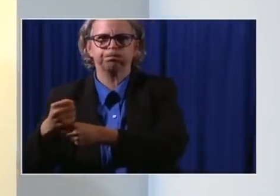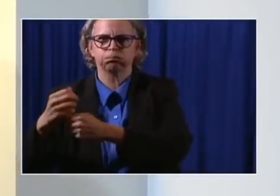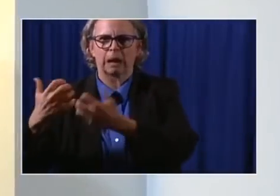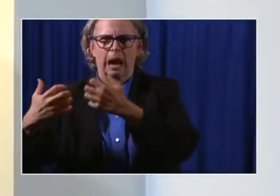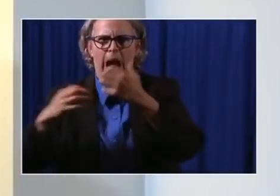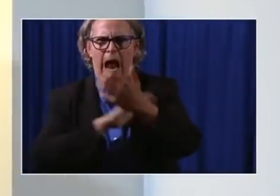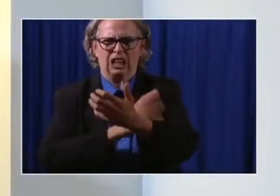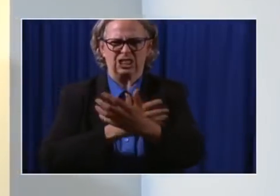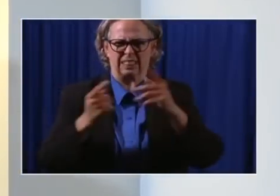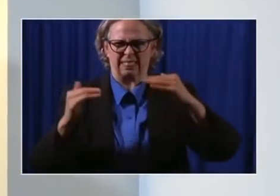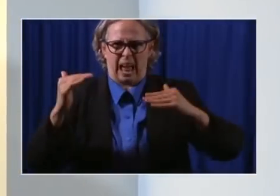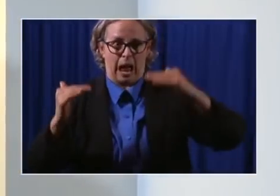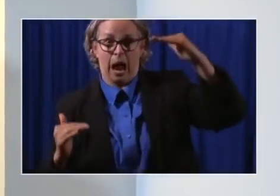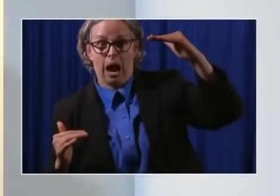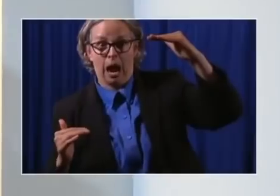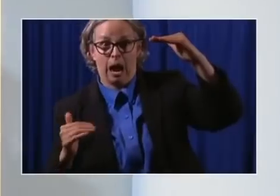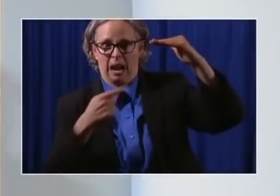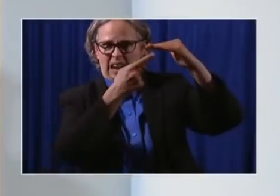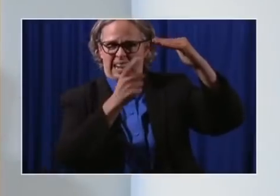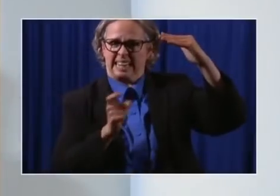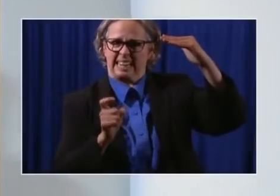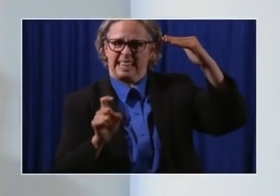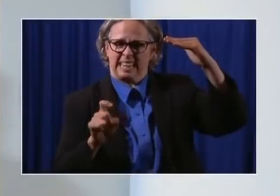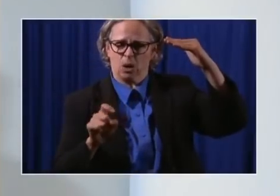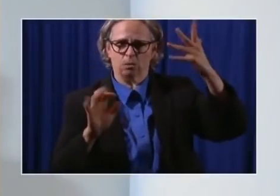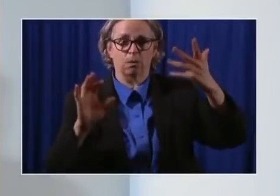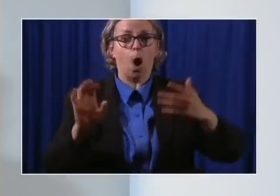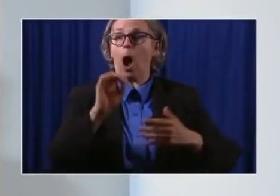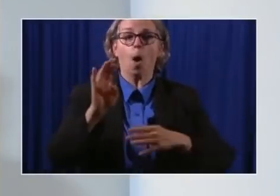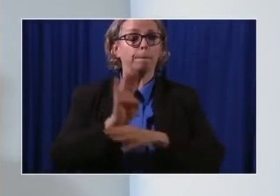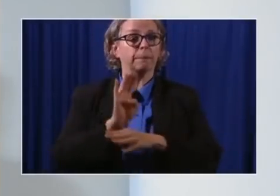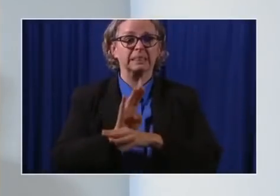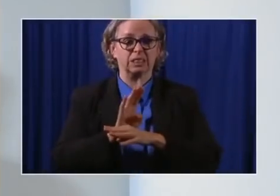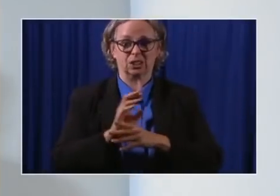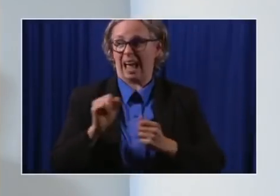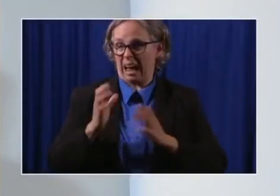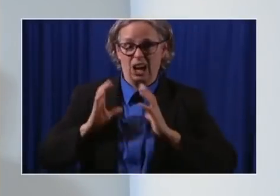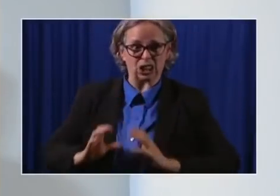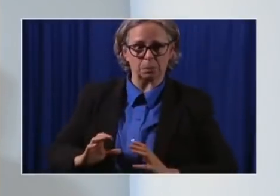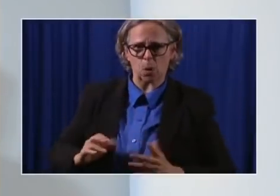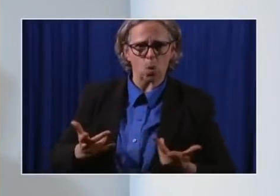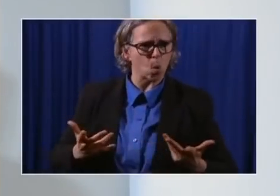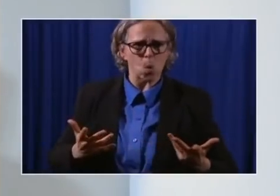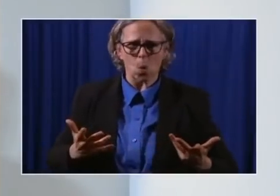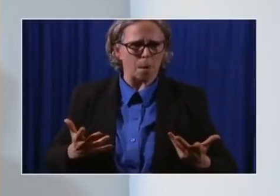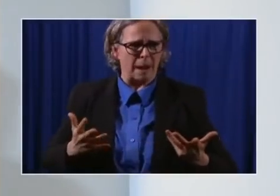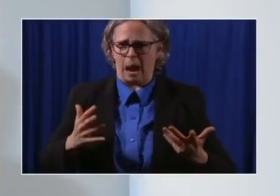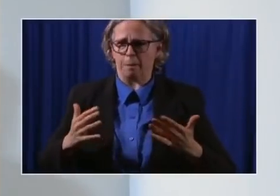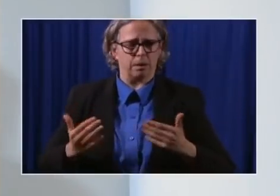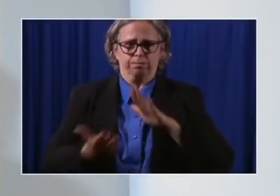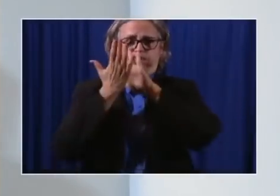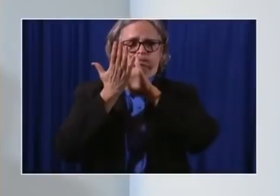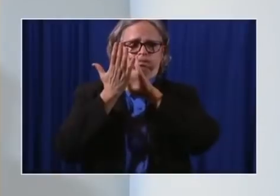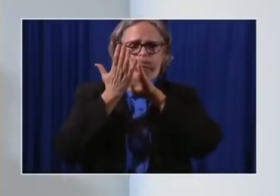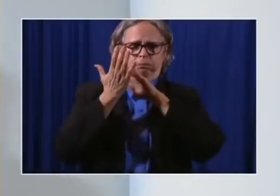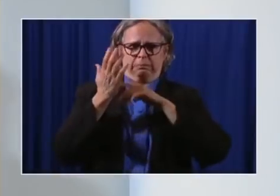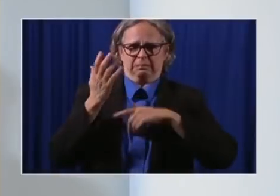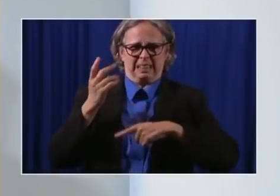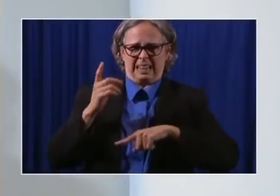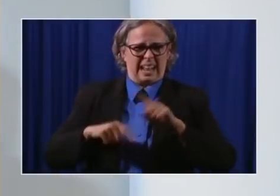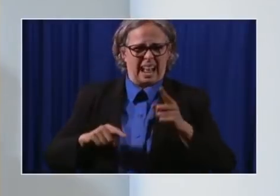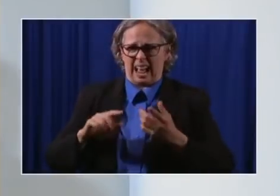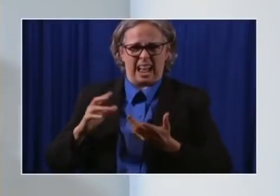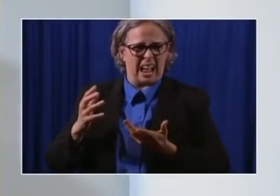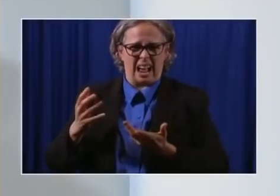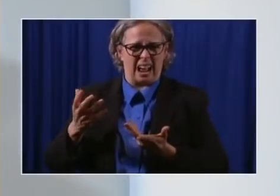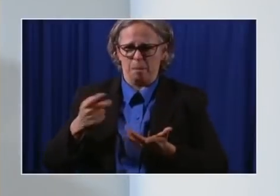make Ohio businesses and consumers susceptible to availability and volatility of price. So